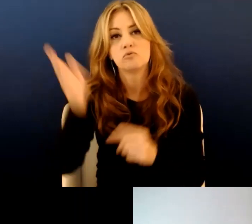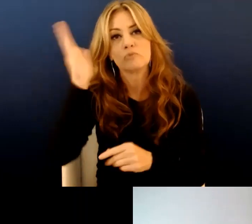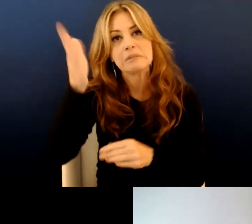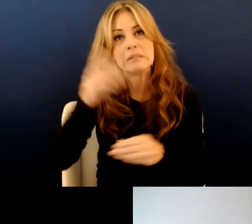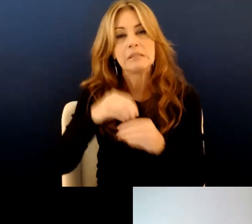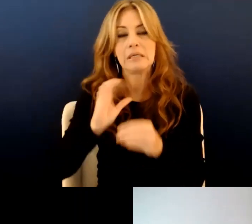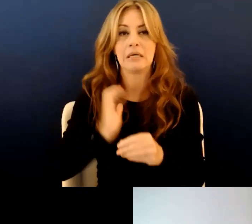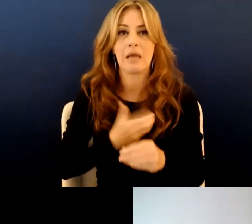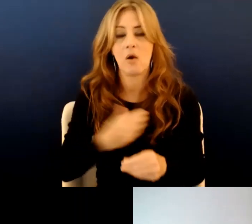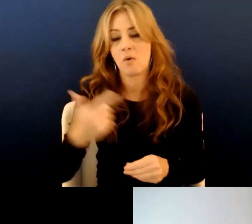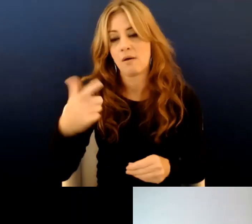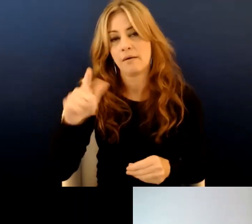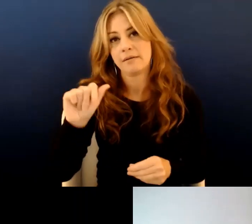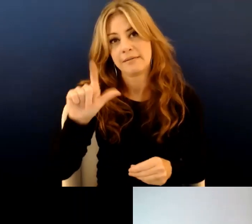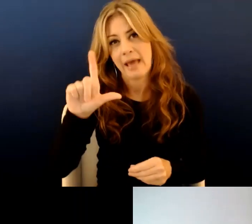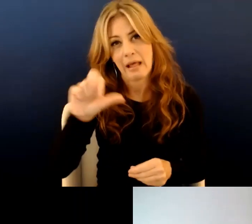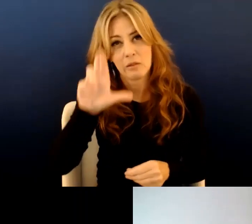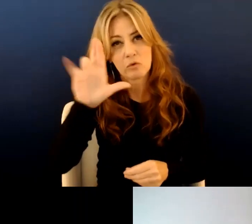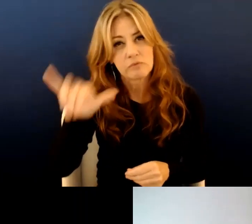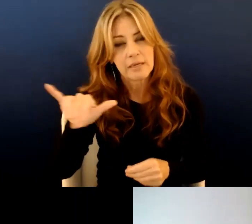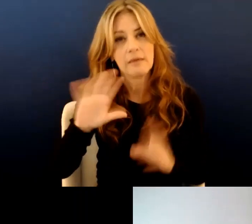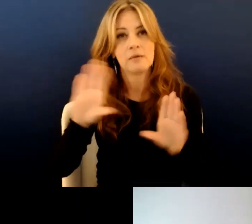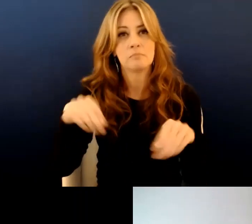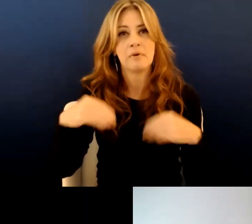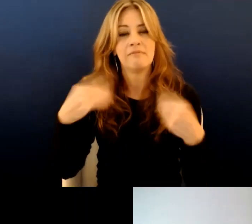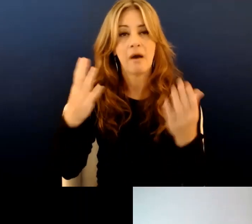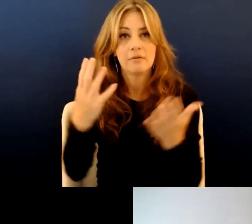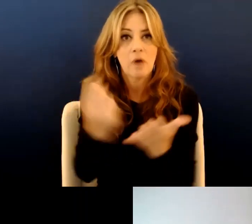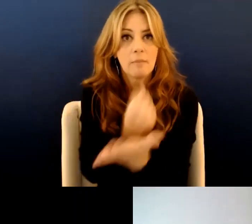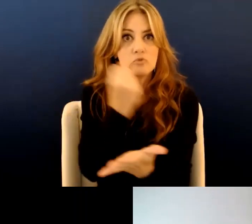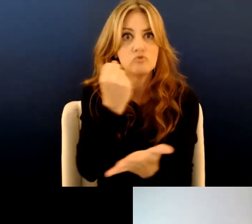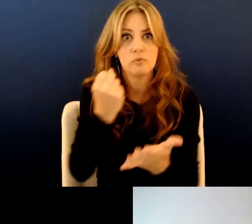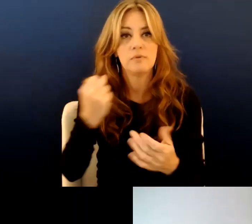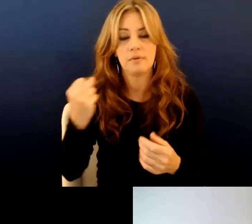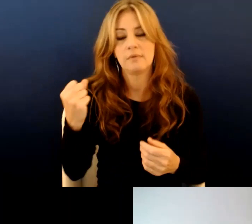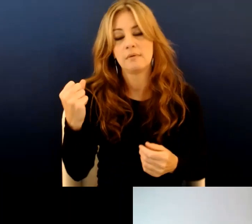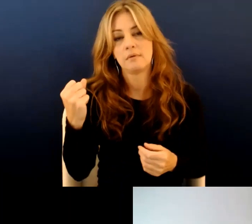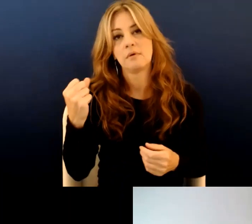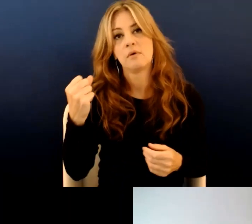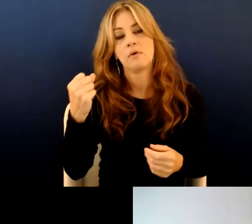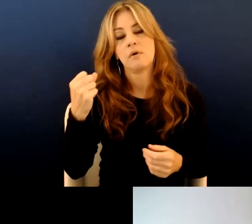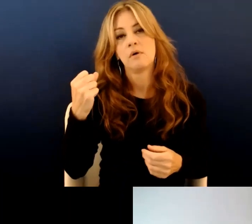gallery will offer you the opportunity not only of